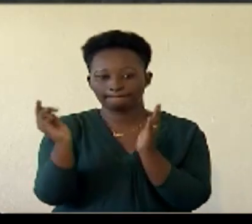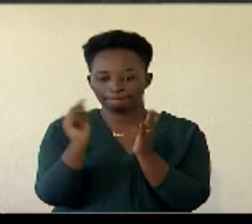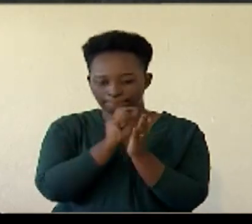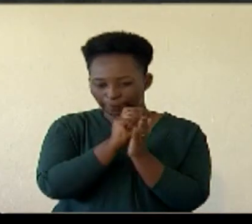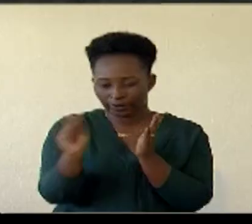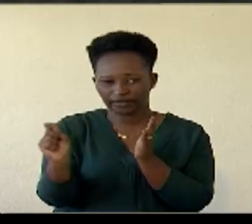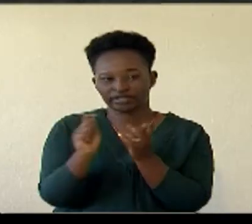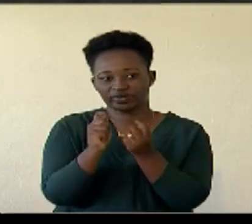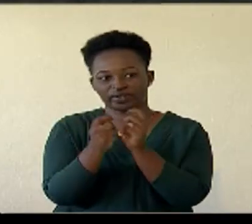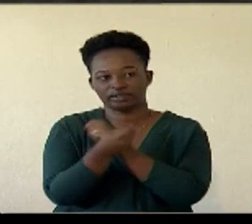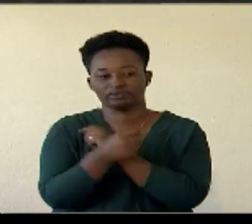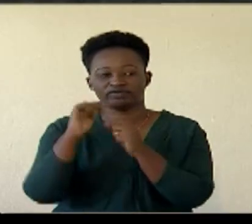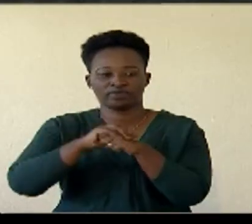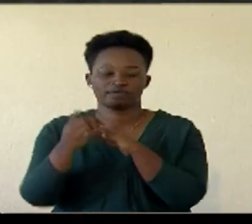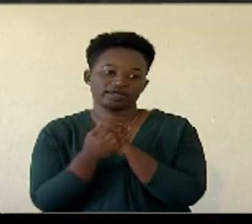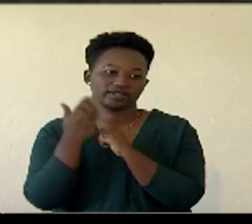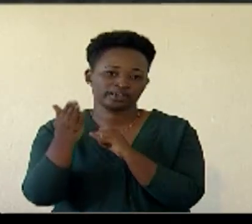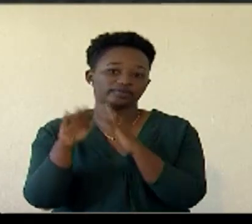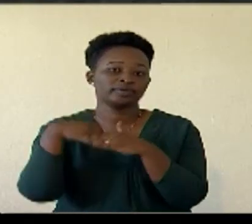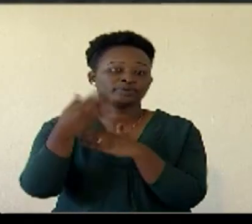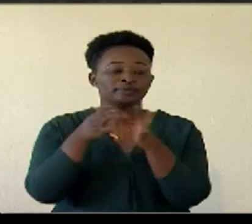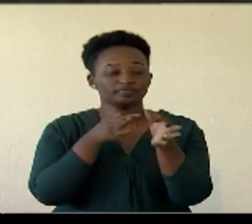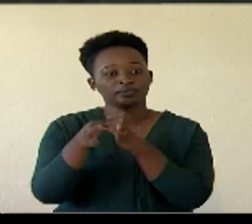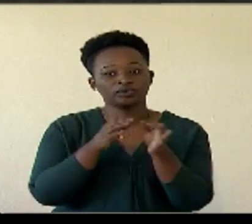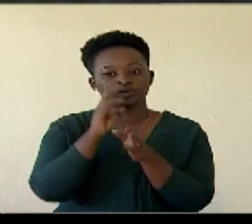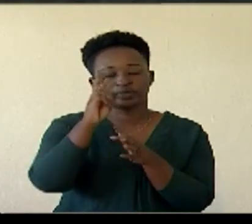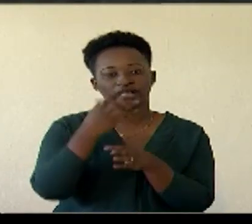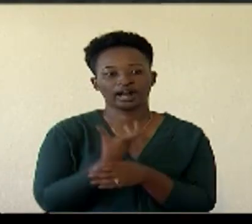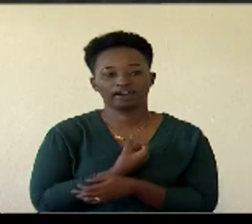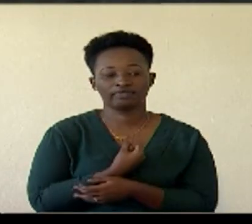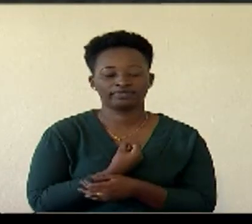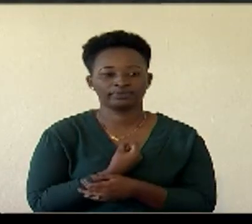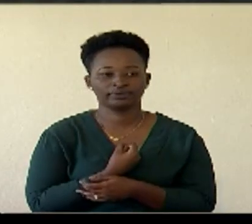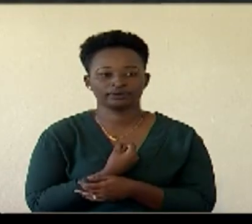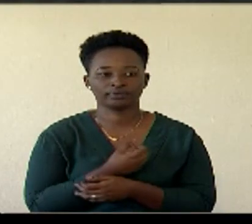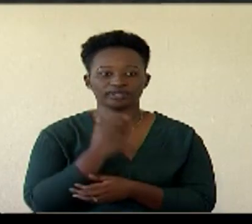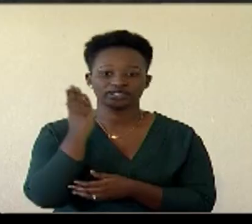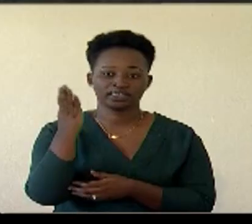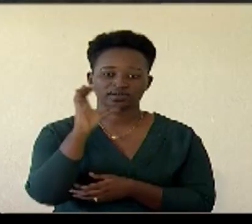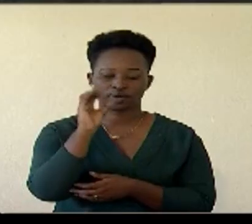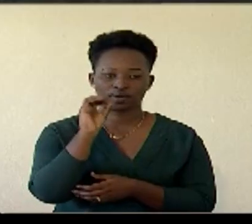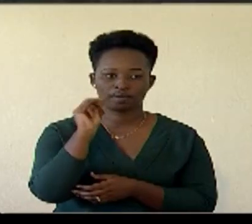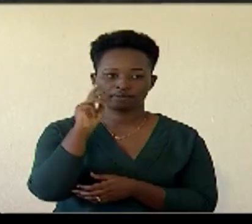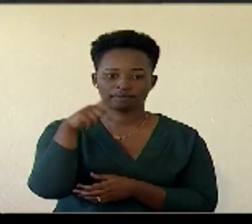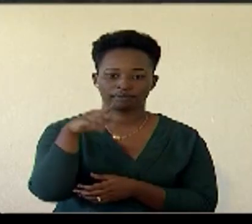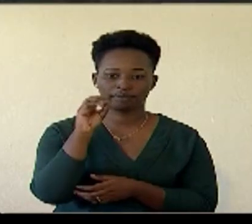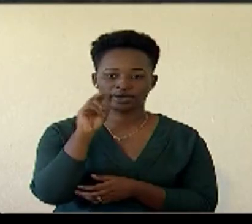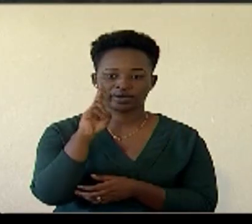rearrangement forming that. So meaning you will have this compound